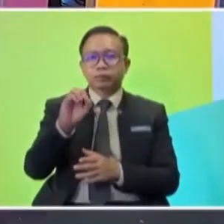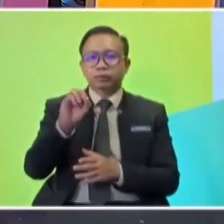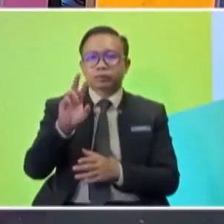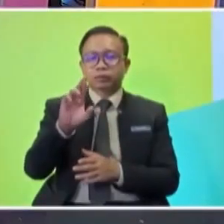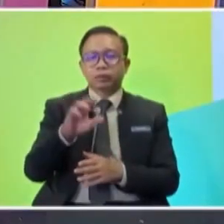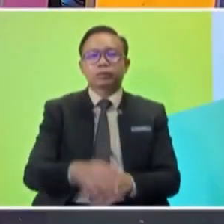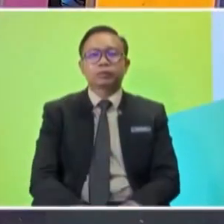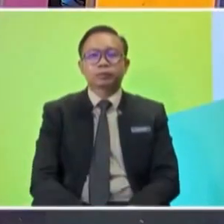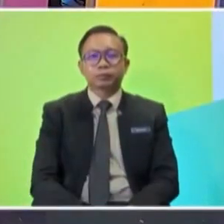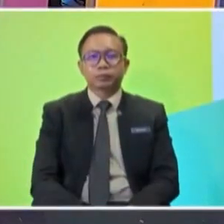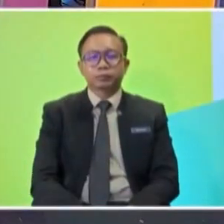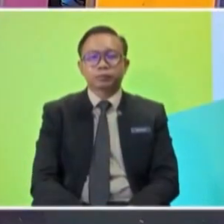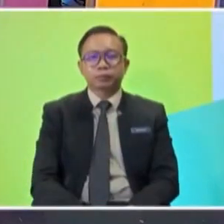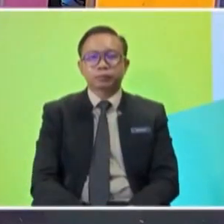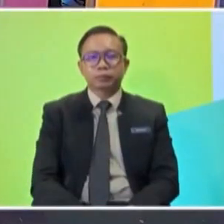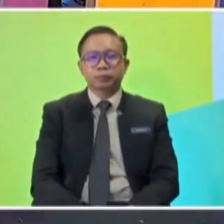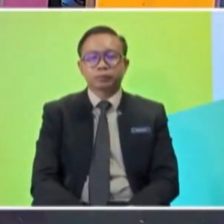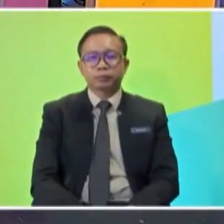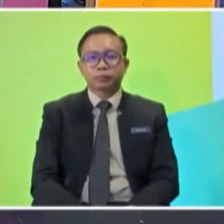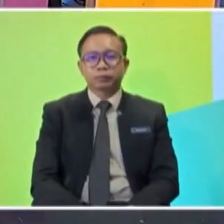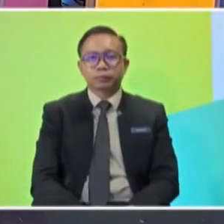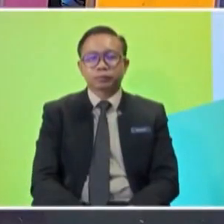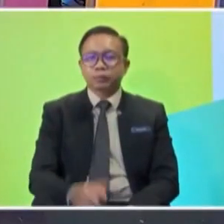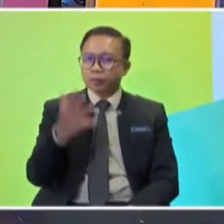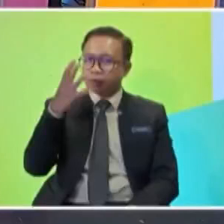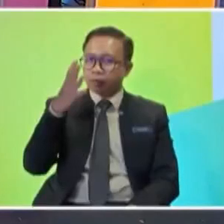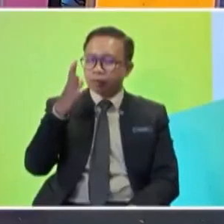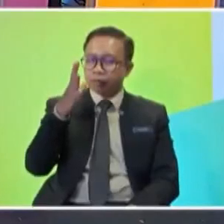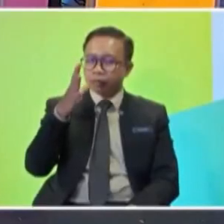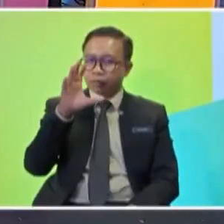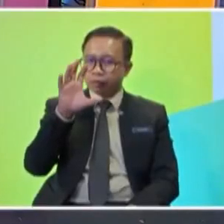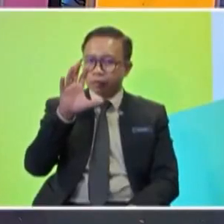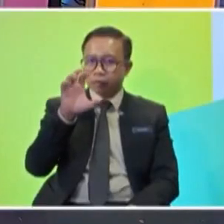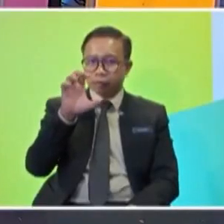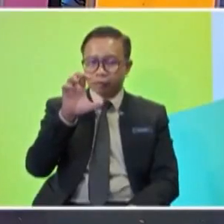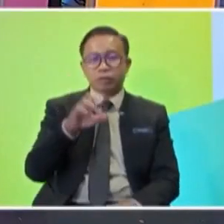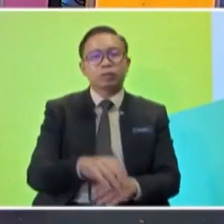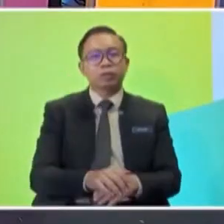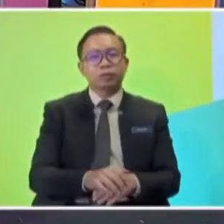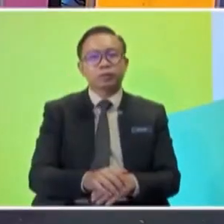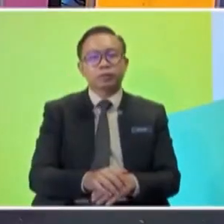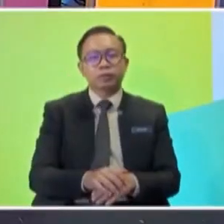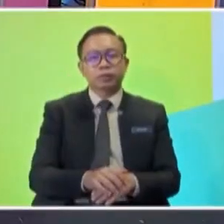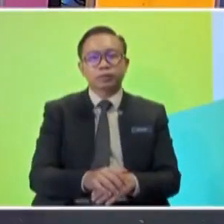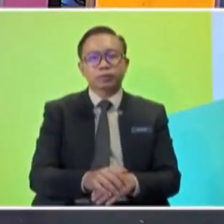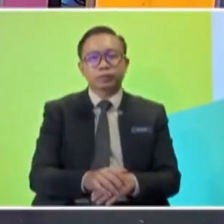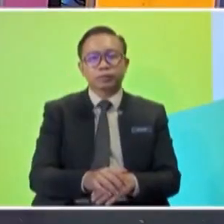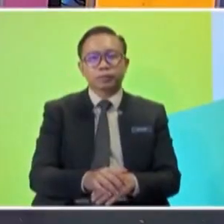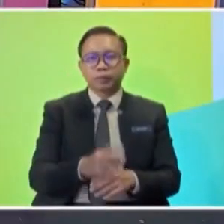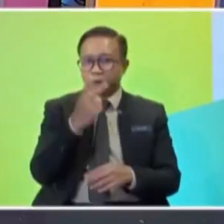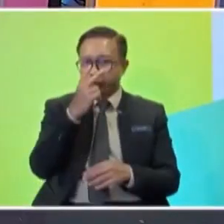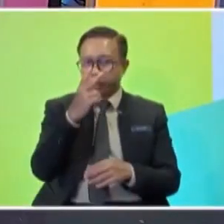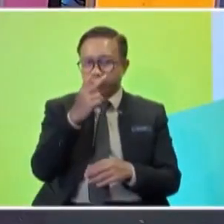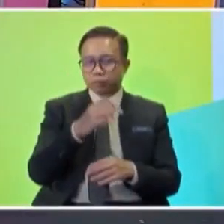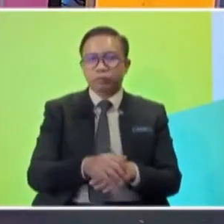sir. Okay. Okay, my guess is 50 donuts. 50 donuts. Oh my god. Okay, let's see. Let's see with the